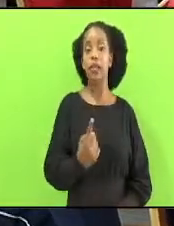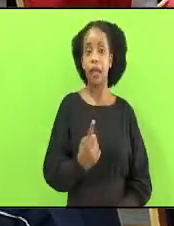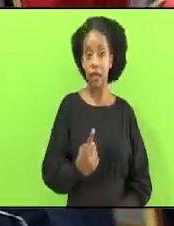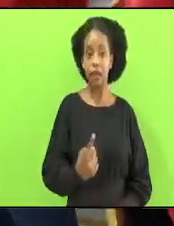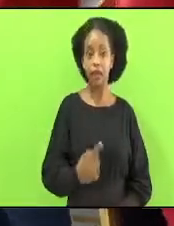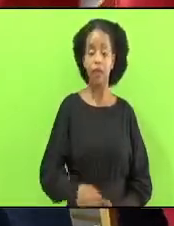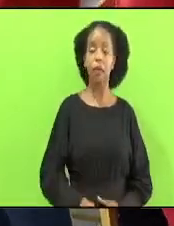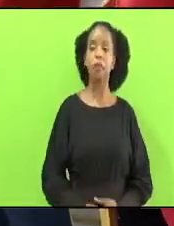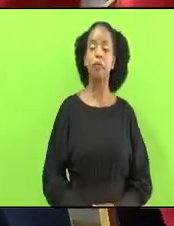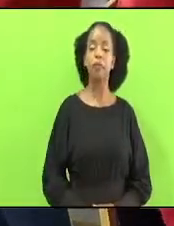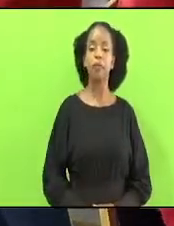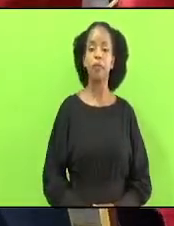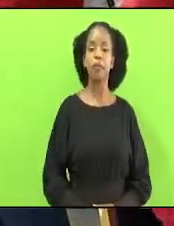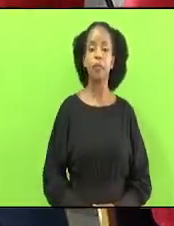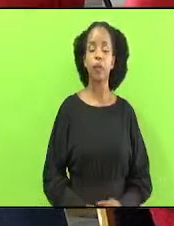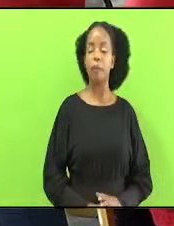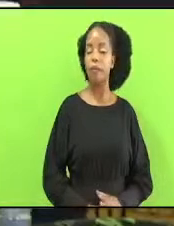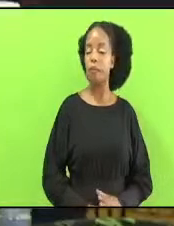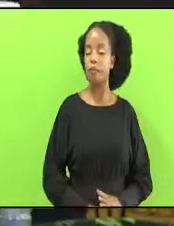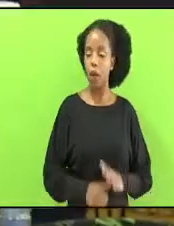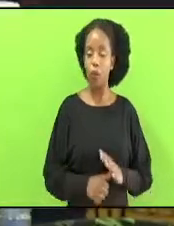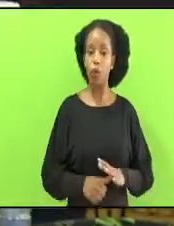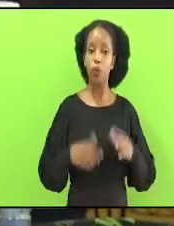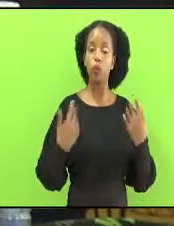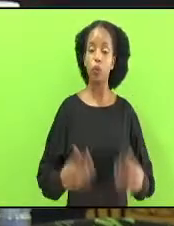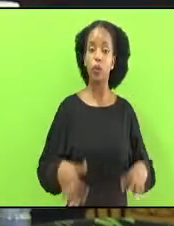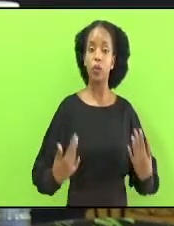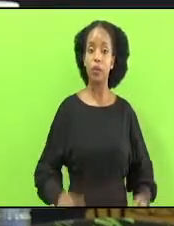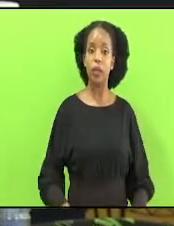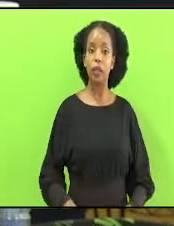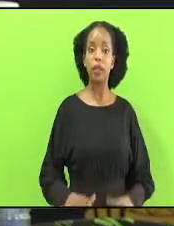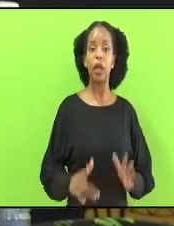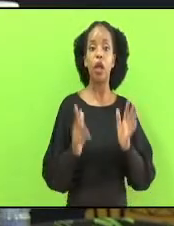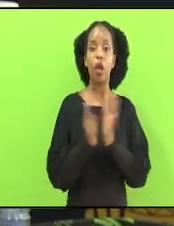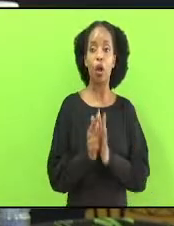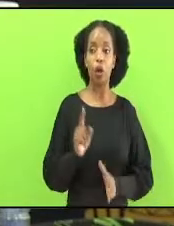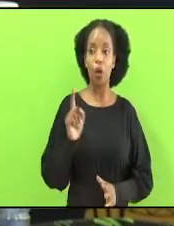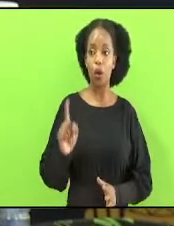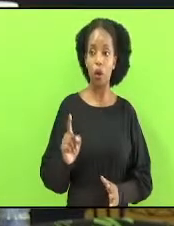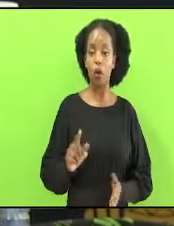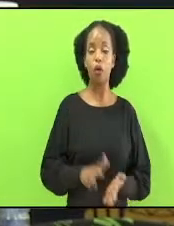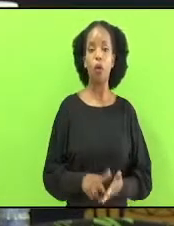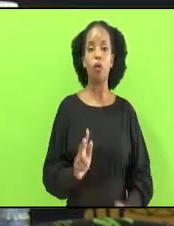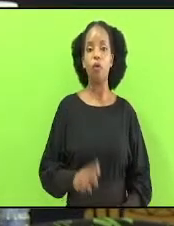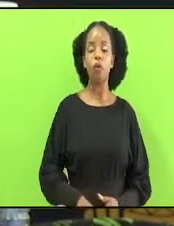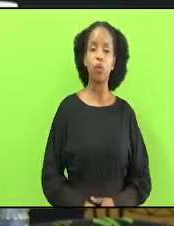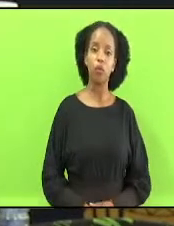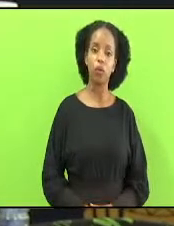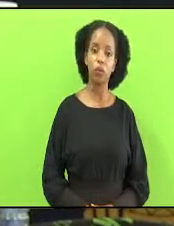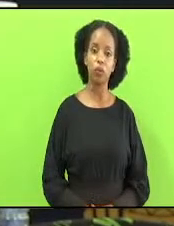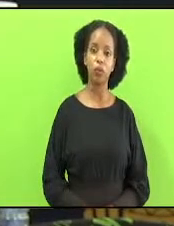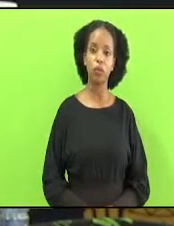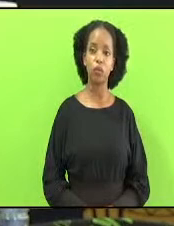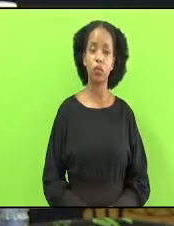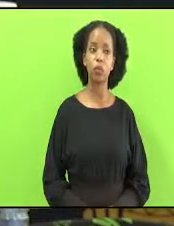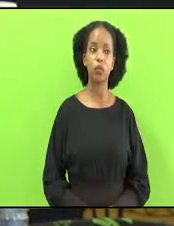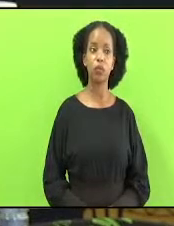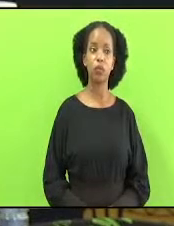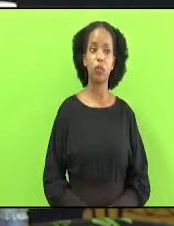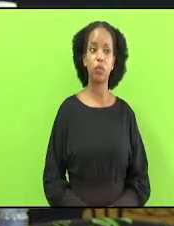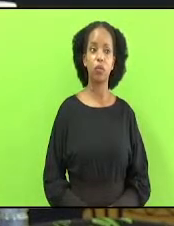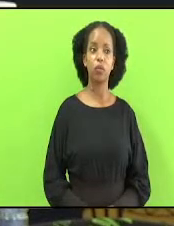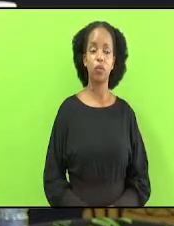go formulate molao go botlhokwa thata. I am here to say that formulation of the law